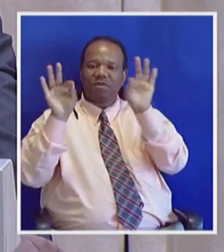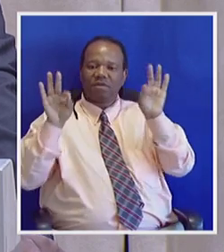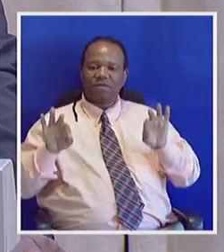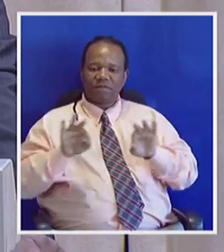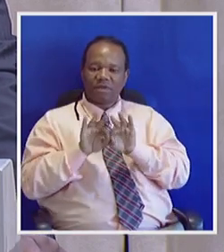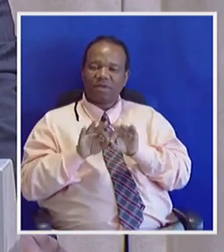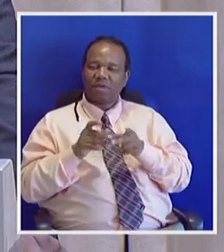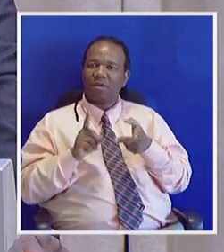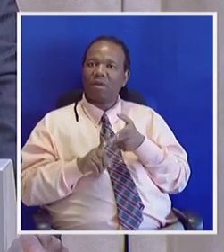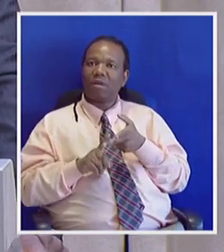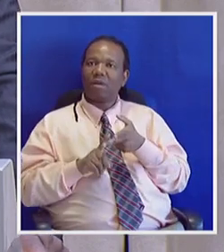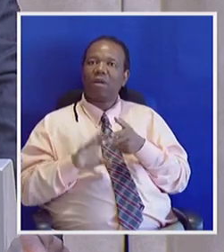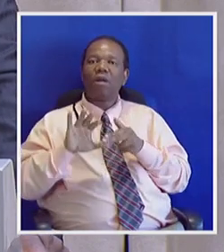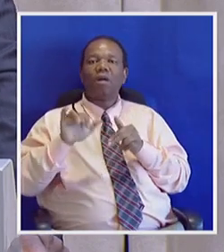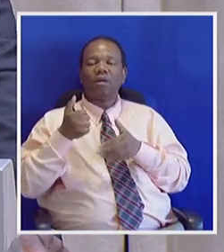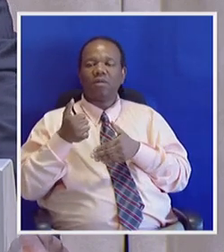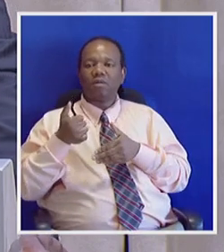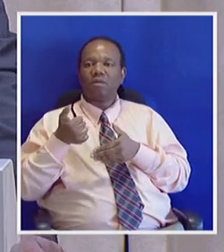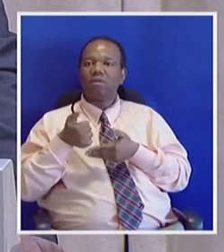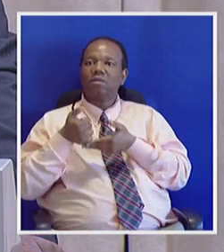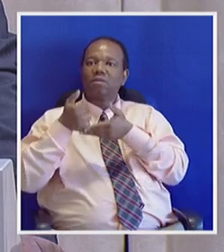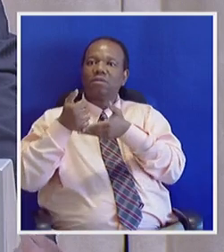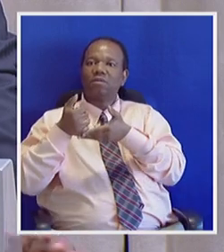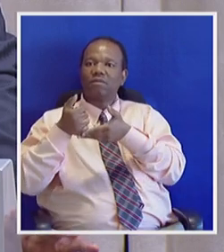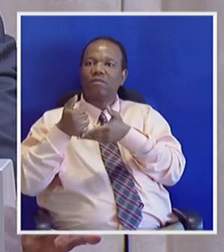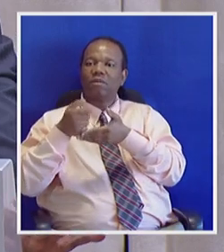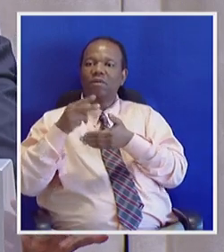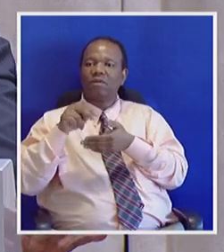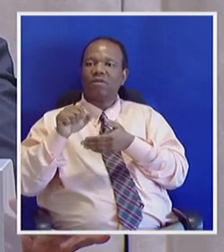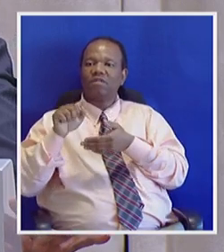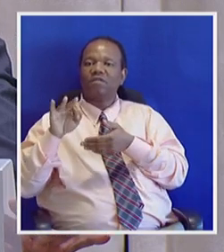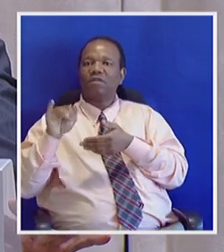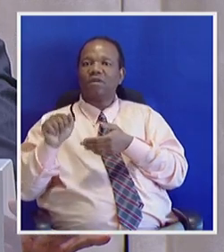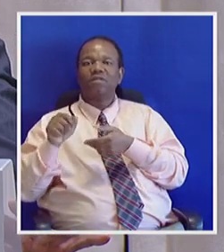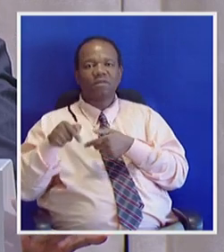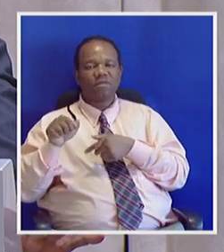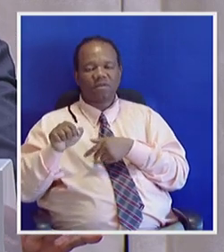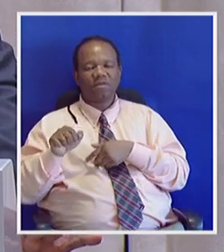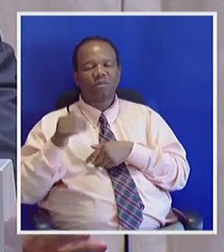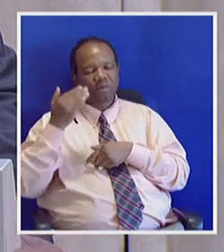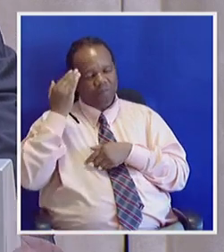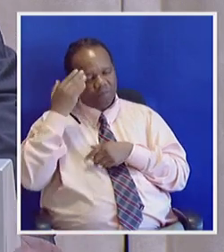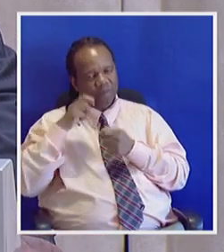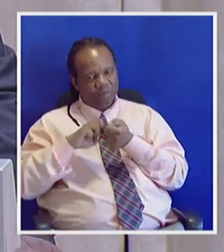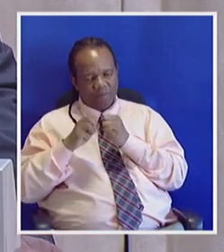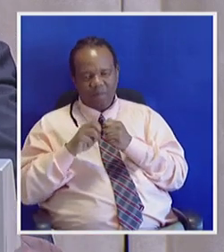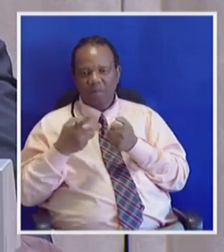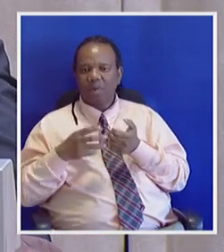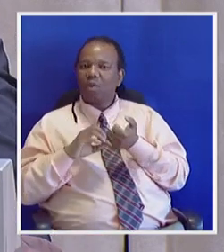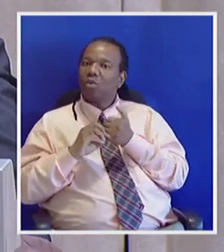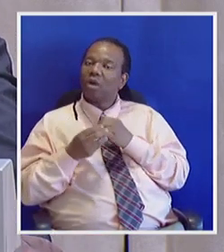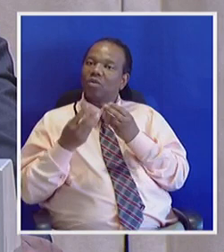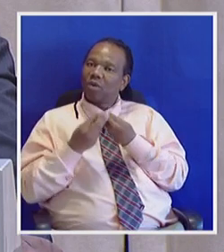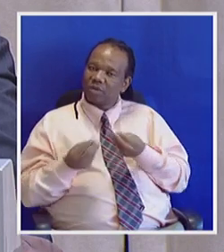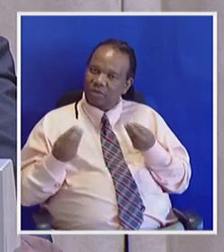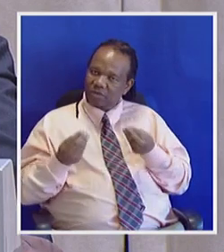including the assistance for studies, are all known problems. We are addressing them, and